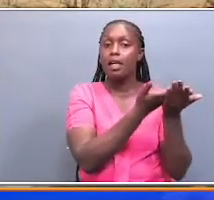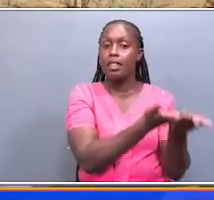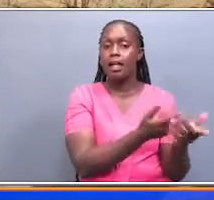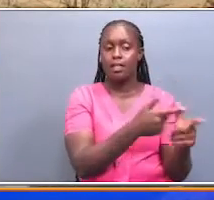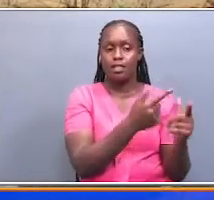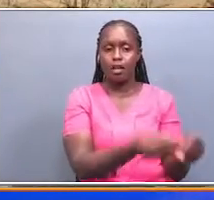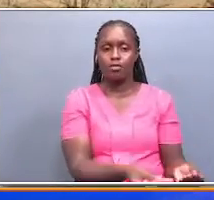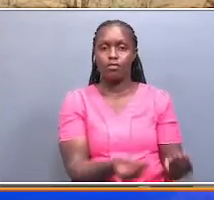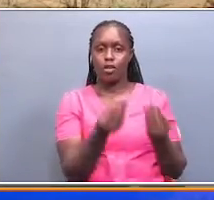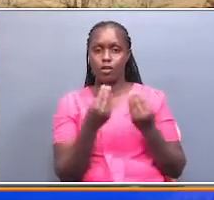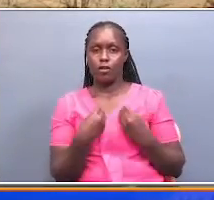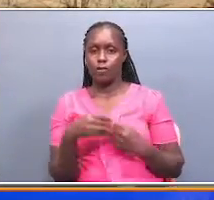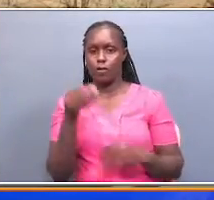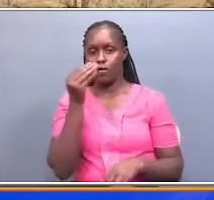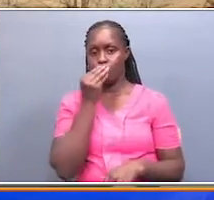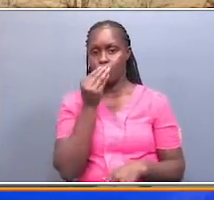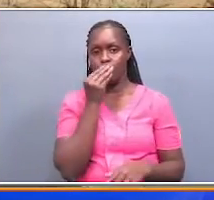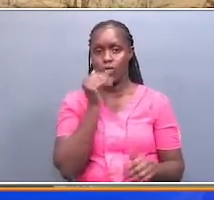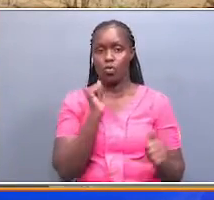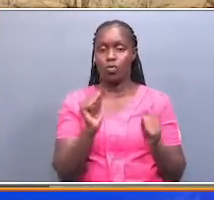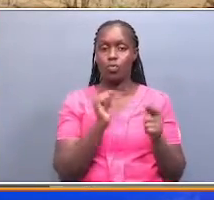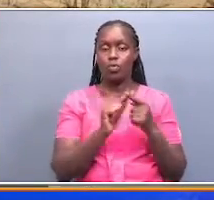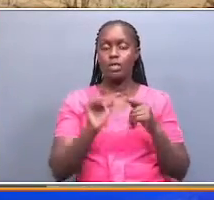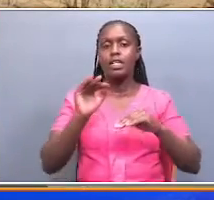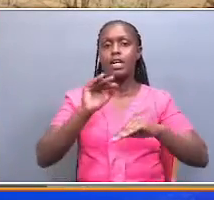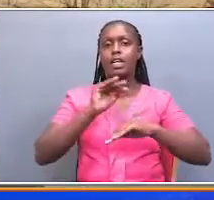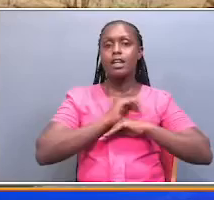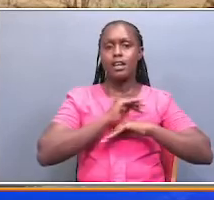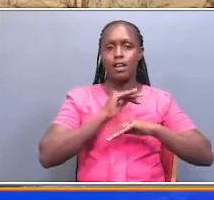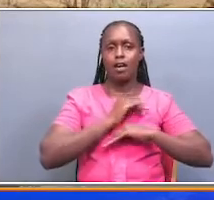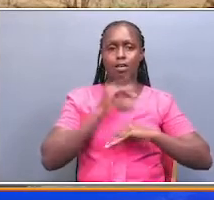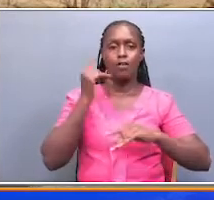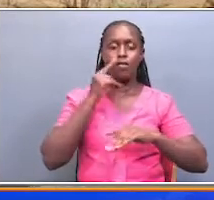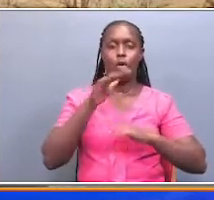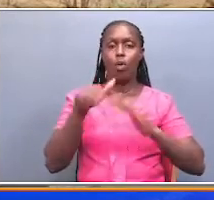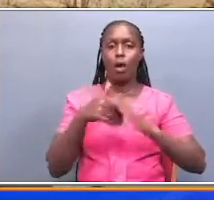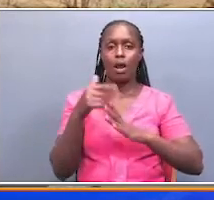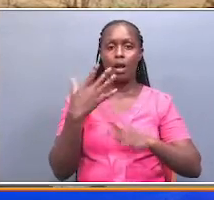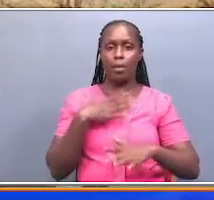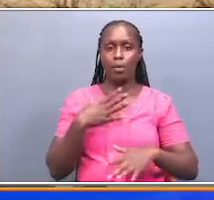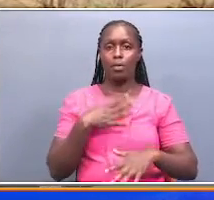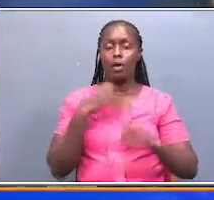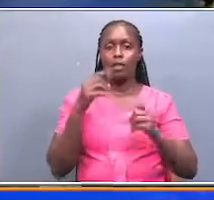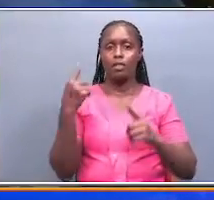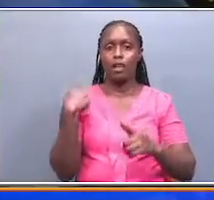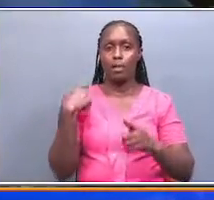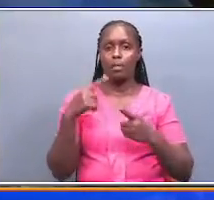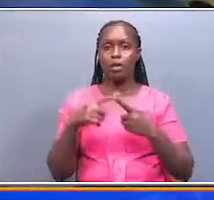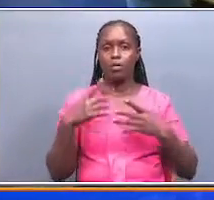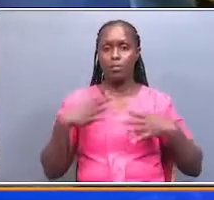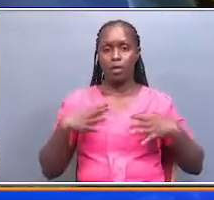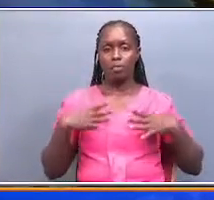chakula kiasi ile inaweza toshea au watu ama the number of households ile tumepeana.